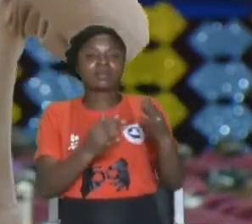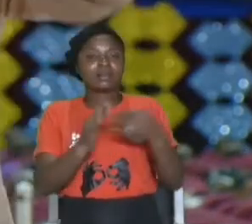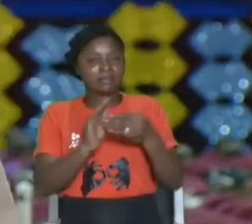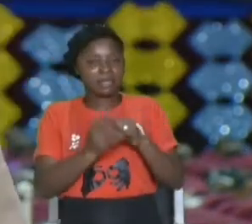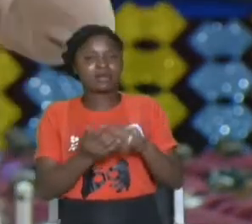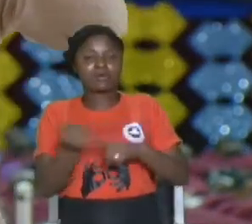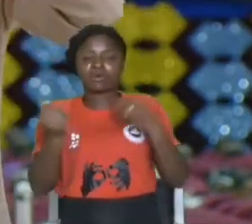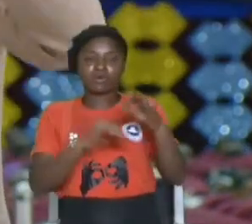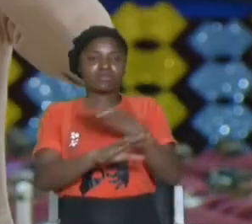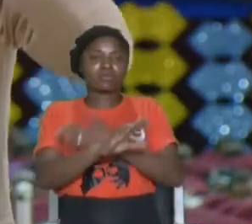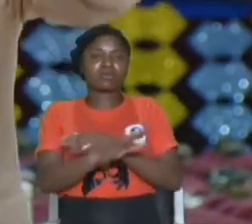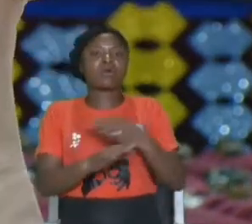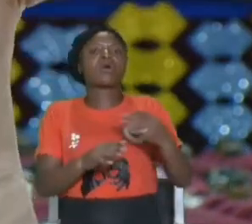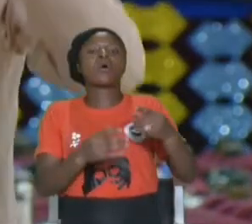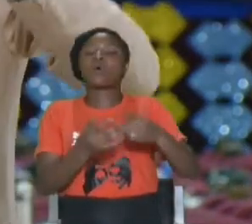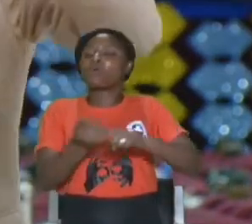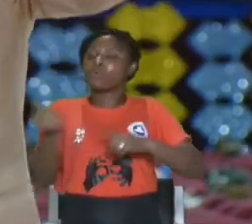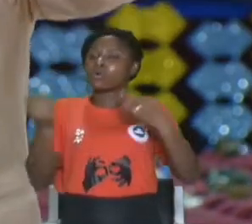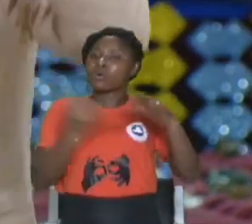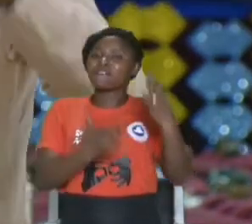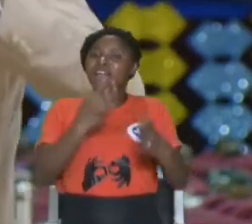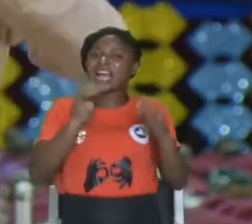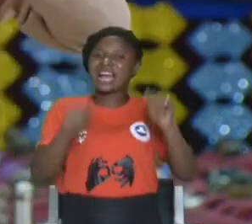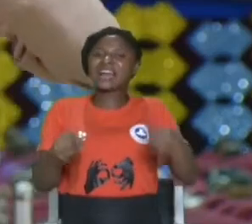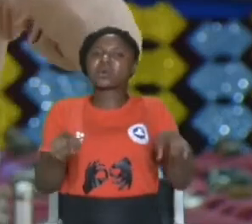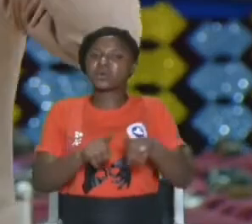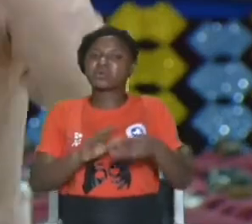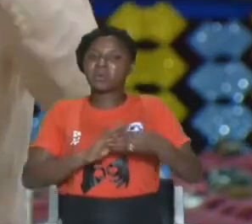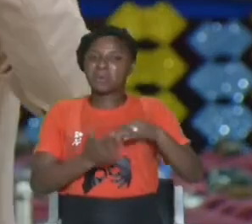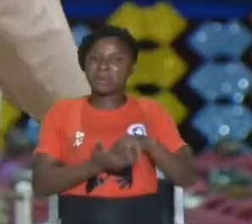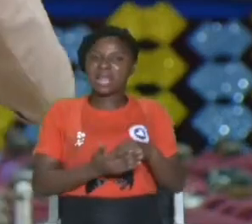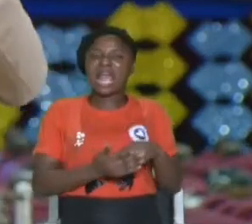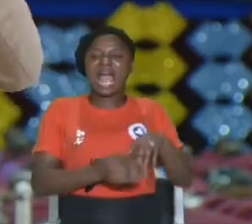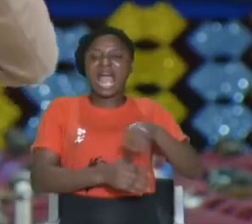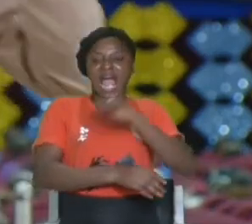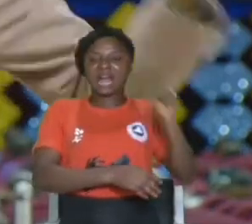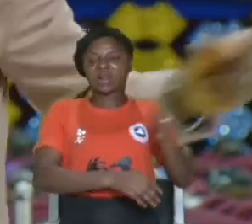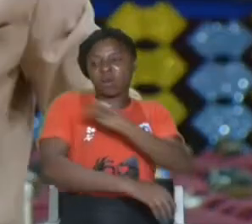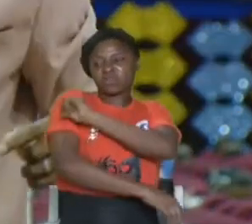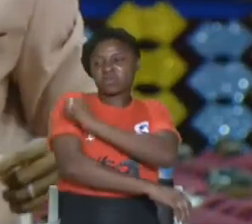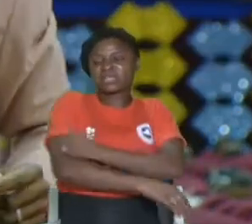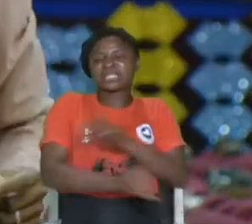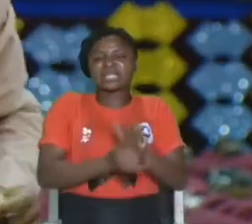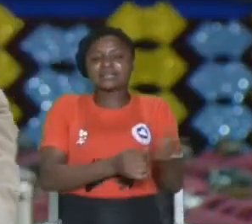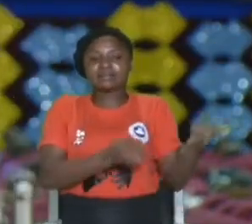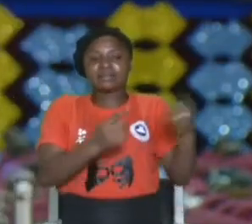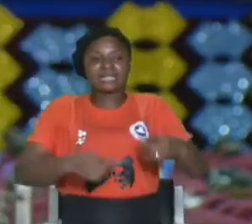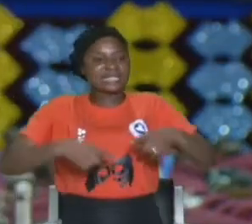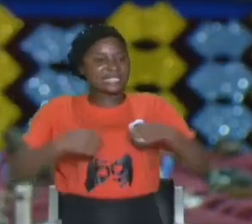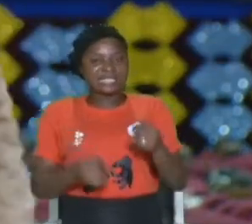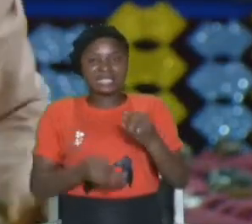Number three, rod of fire can also mean an authority that brings instant judgment.